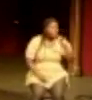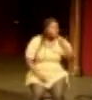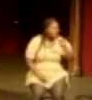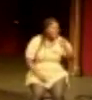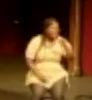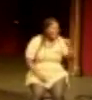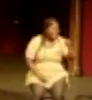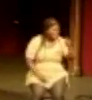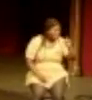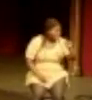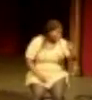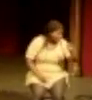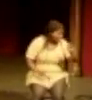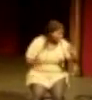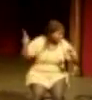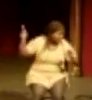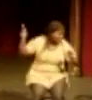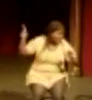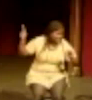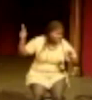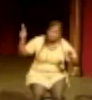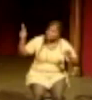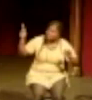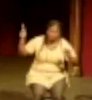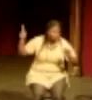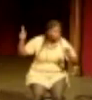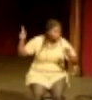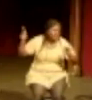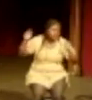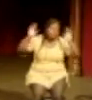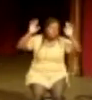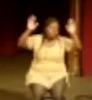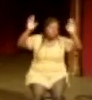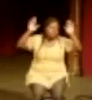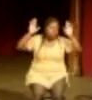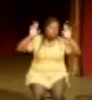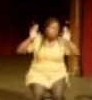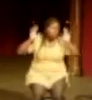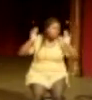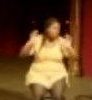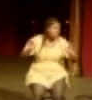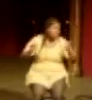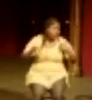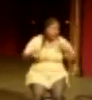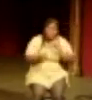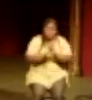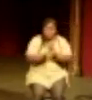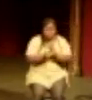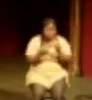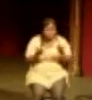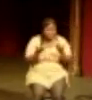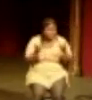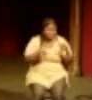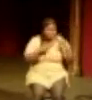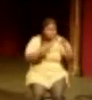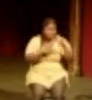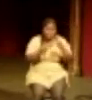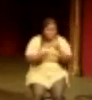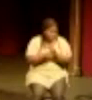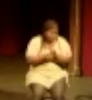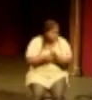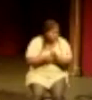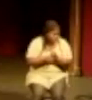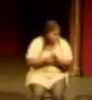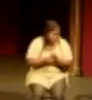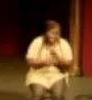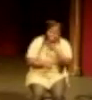It was amazing, folks. I've been here 20 years and lived through all kinds of great stuff. This was the most surreal moment